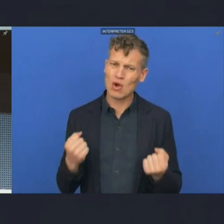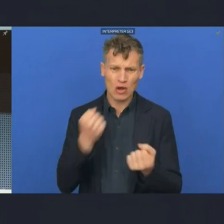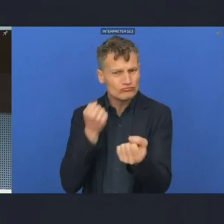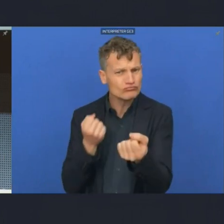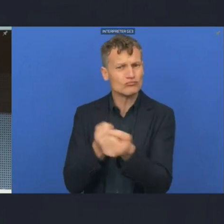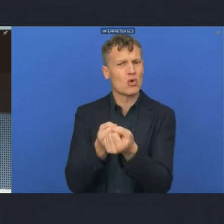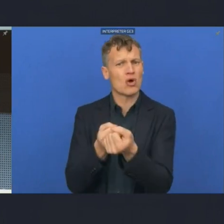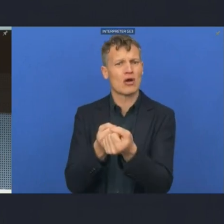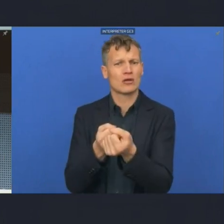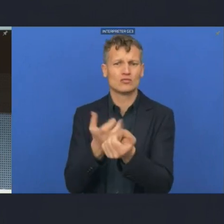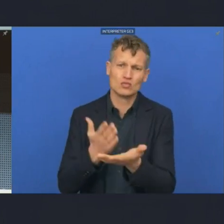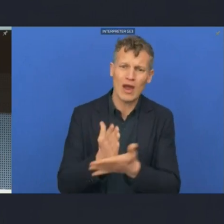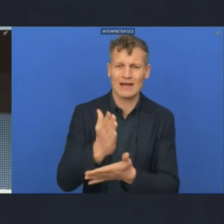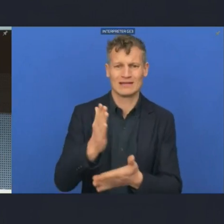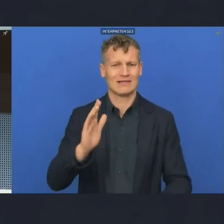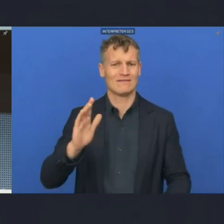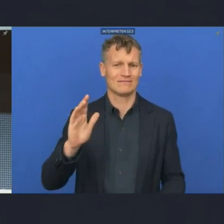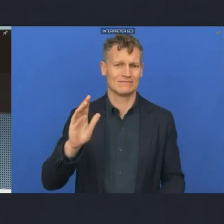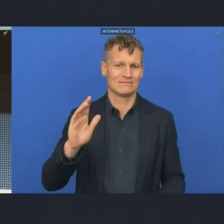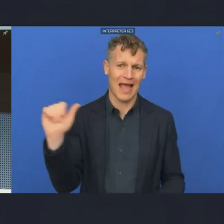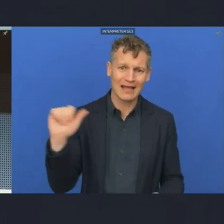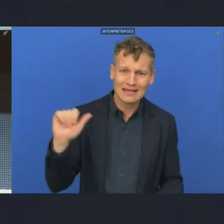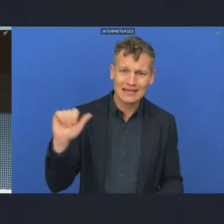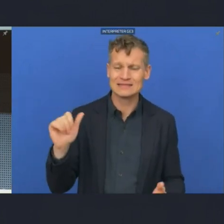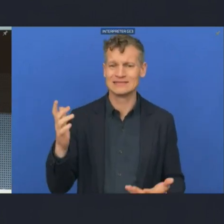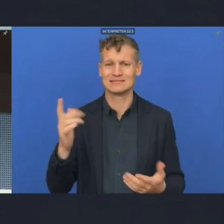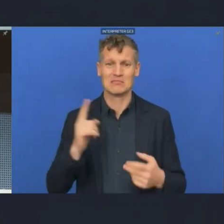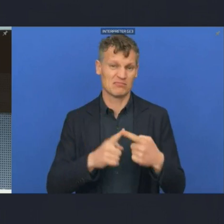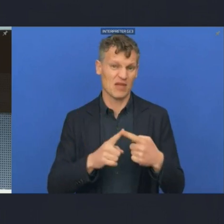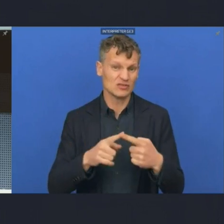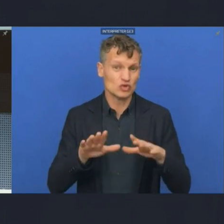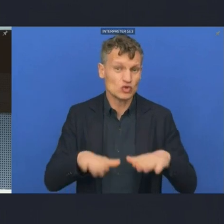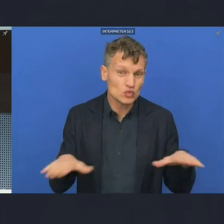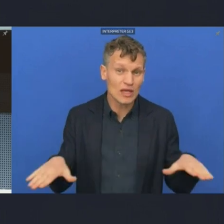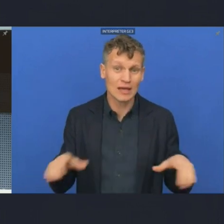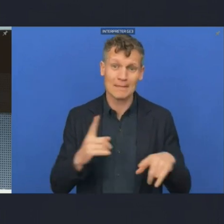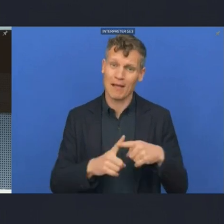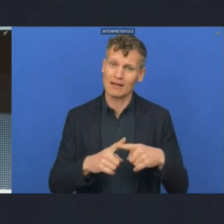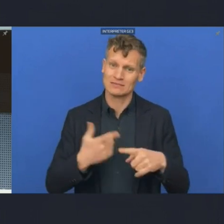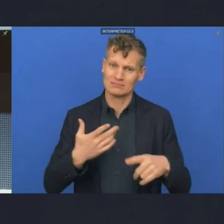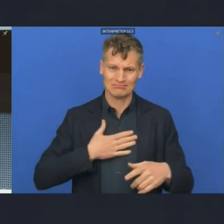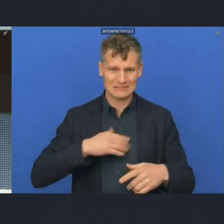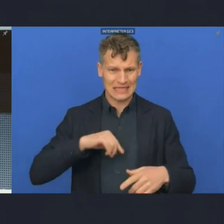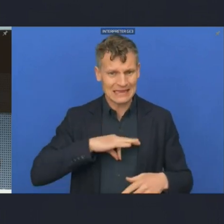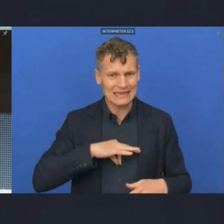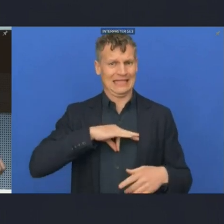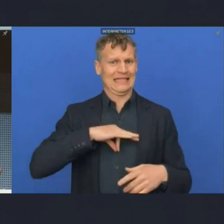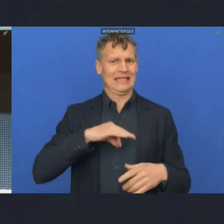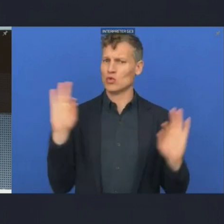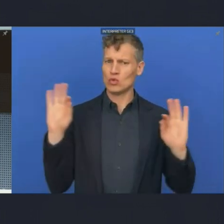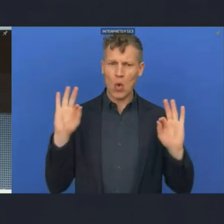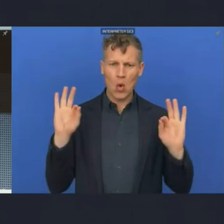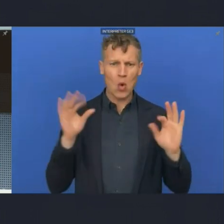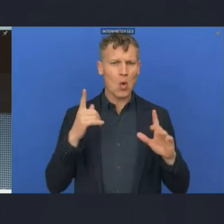rights of athletes, notably for children, also the preservation of dignity, the fight against abuse, and you've done a lot of